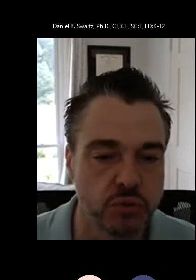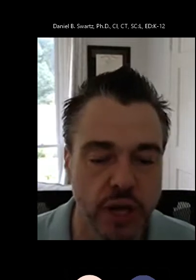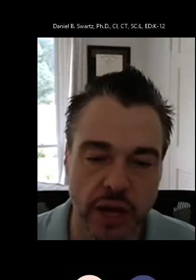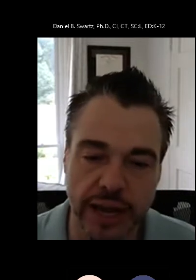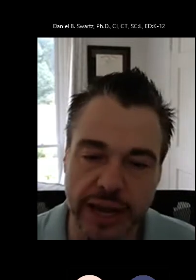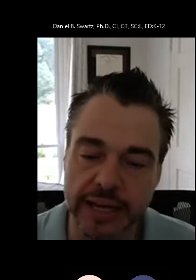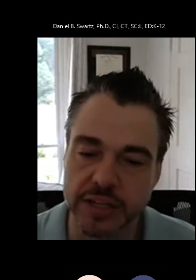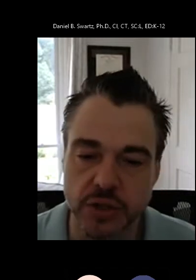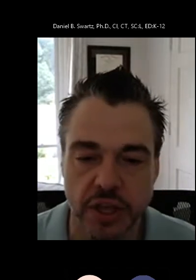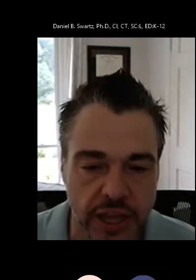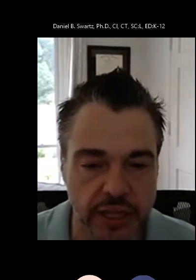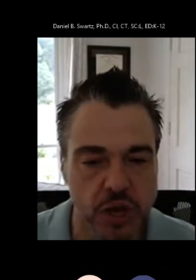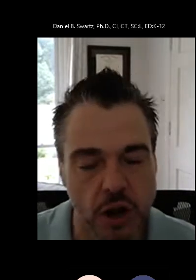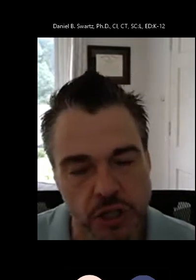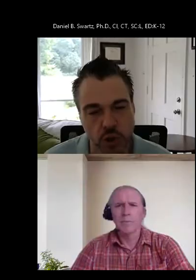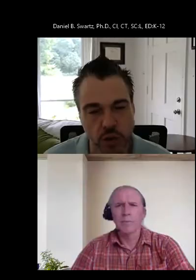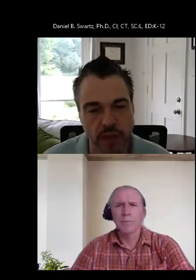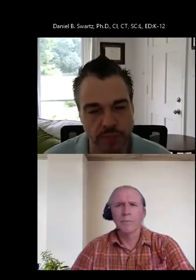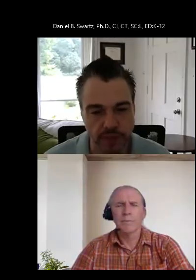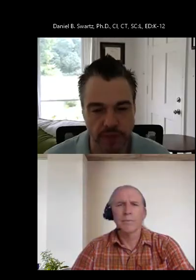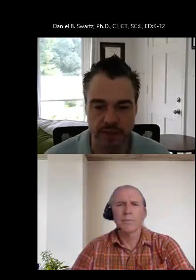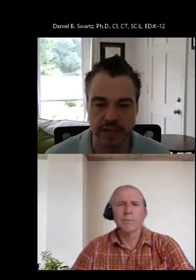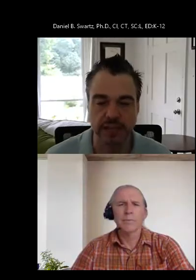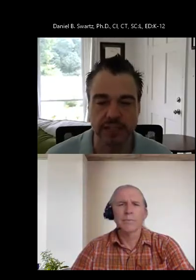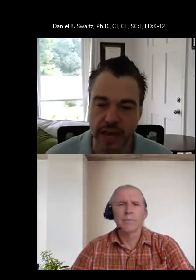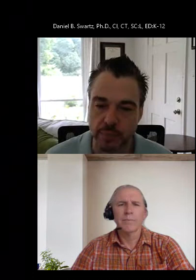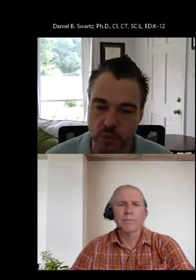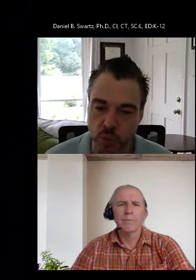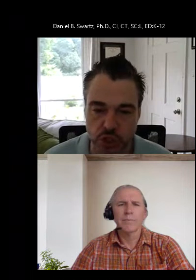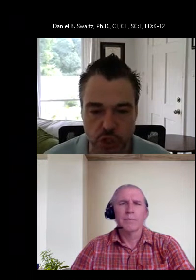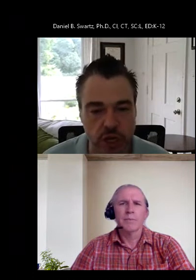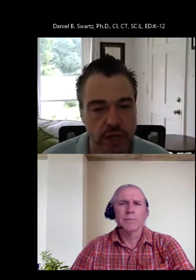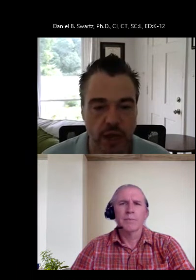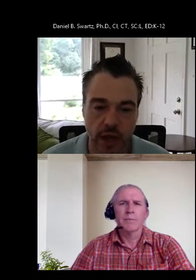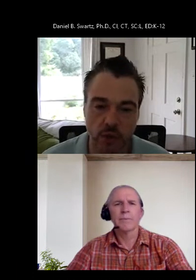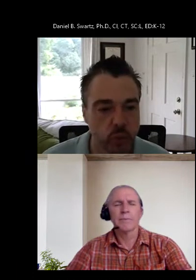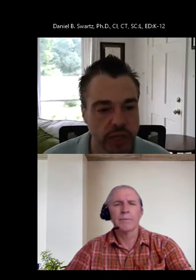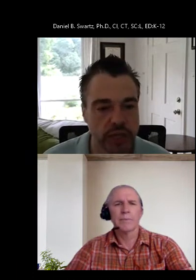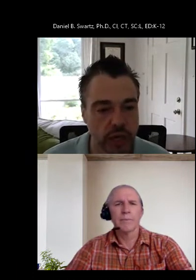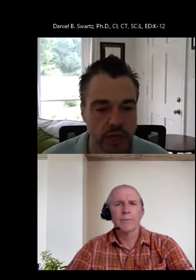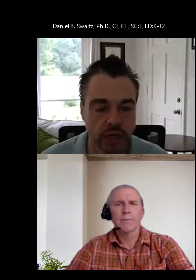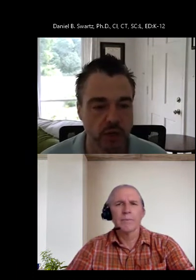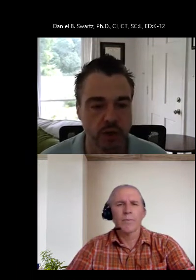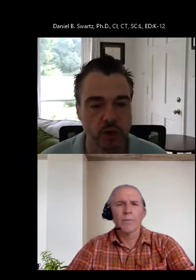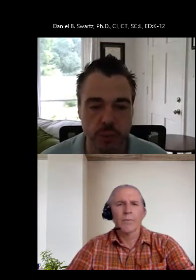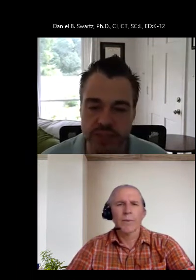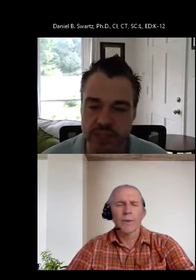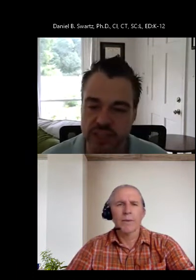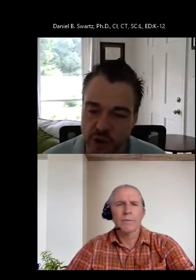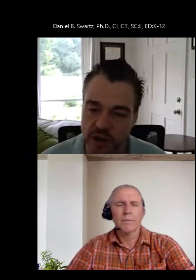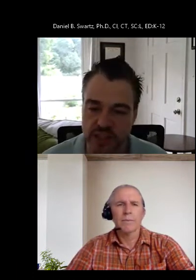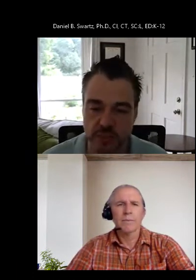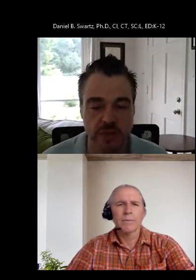over to Andy so that he can talk to you all about the daily tabs, which are really a critical piece in this process